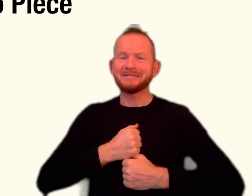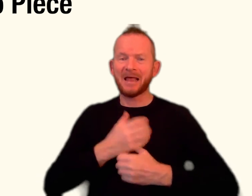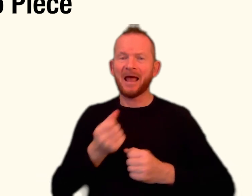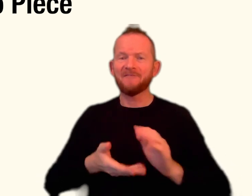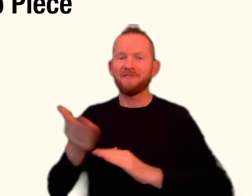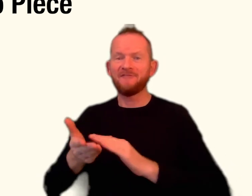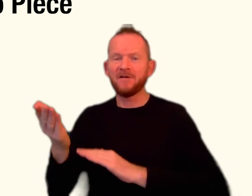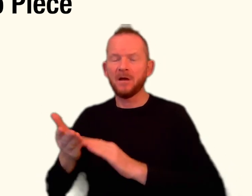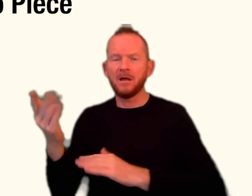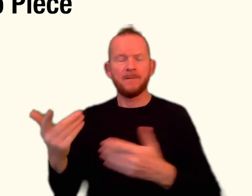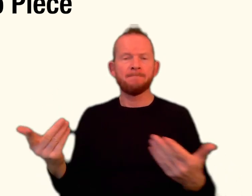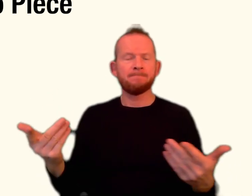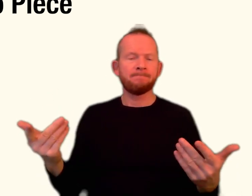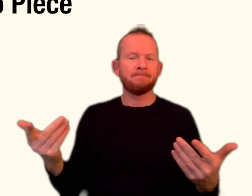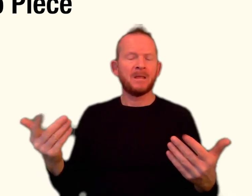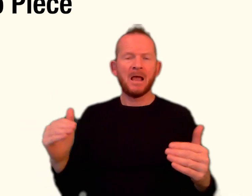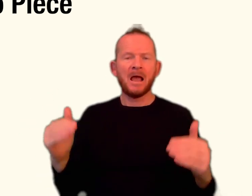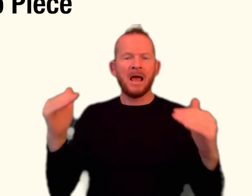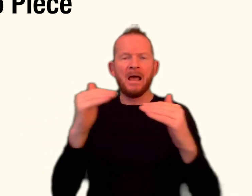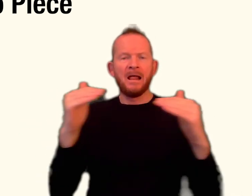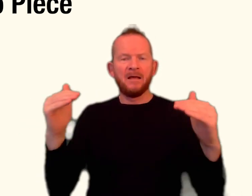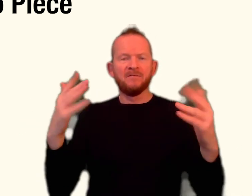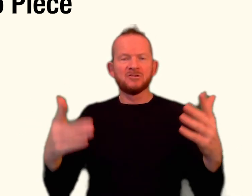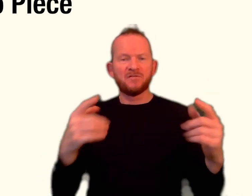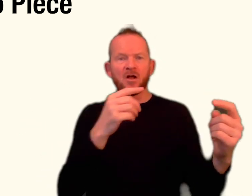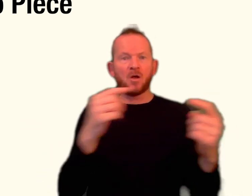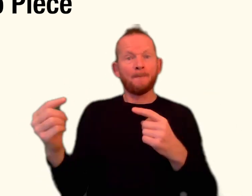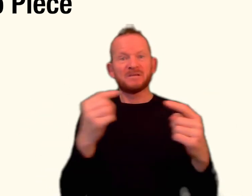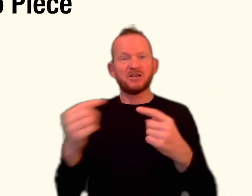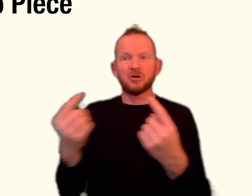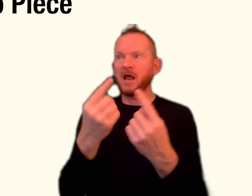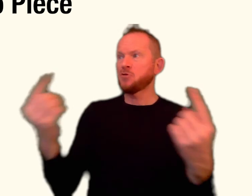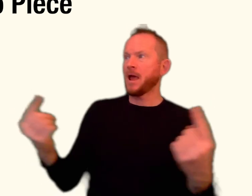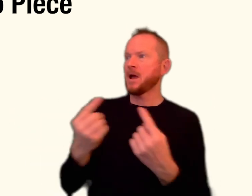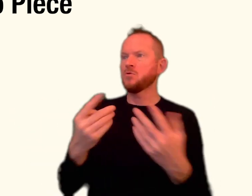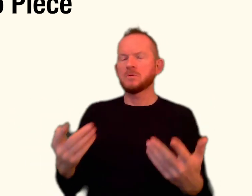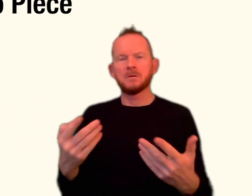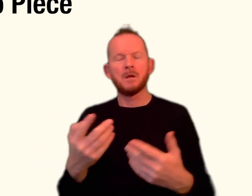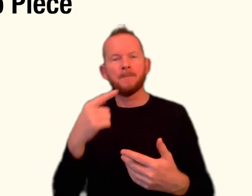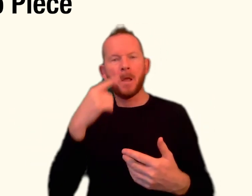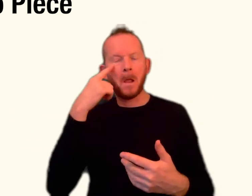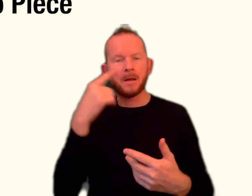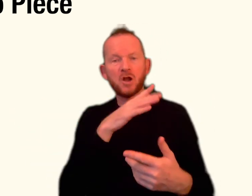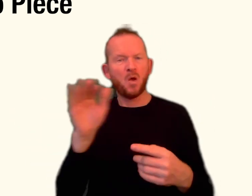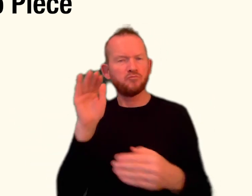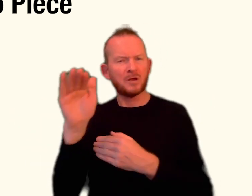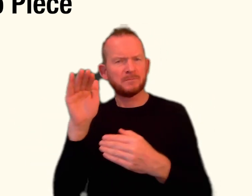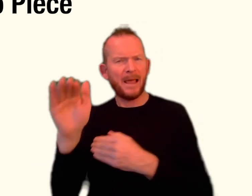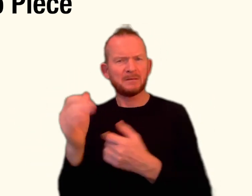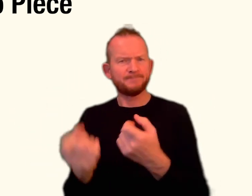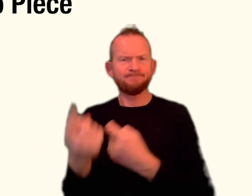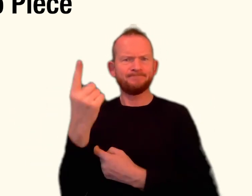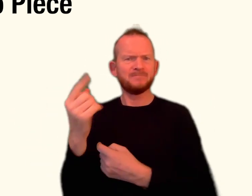living with high degrees and high levels of competition around them, but with low prospects.